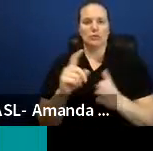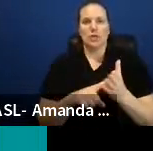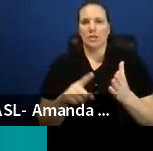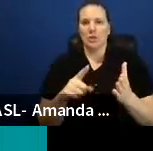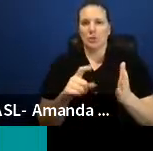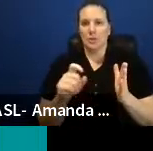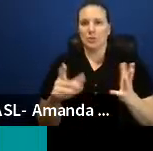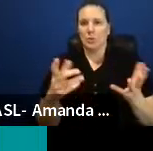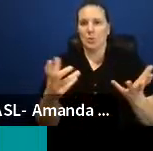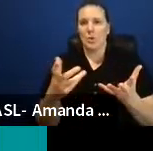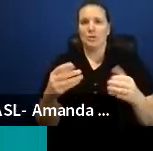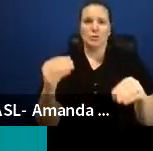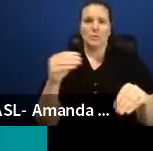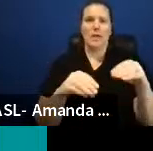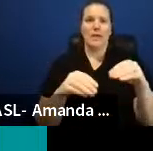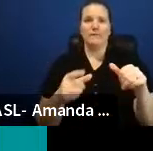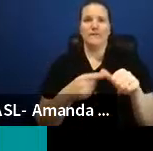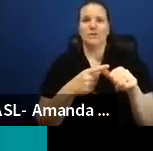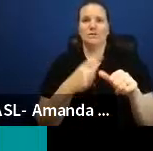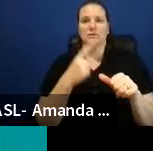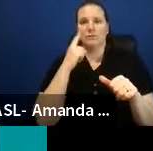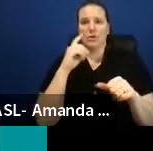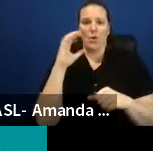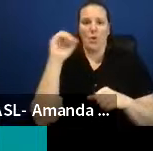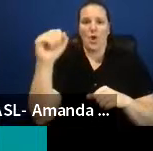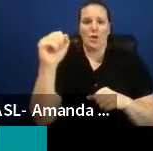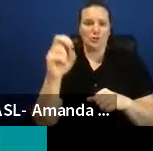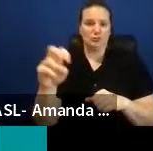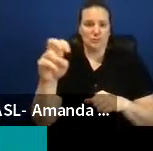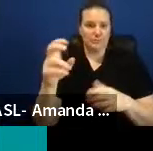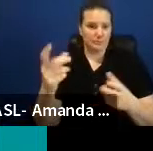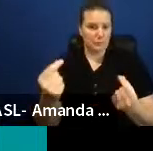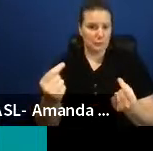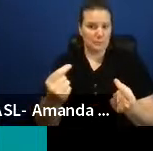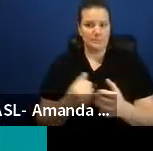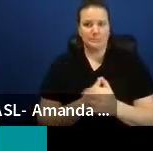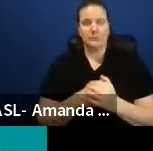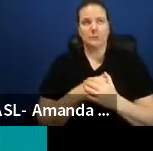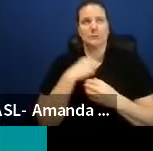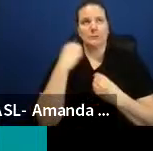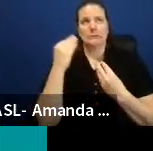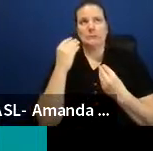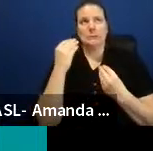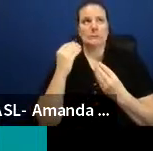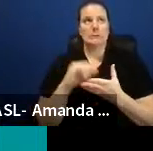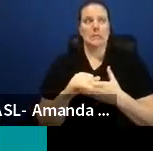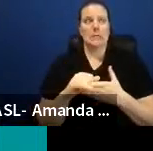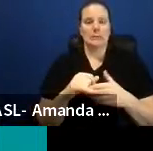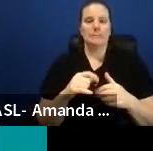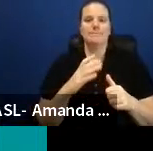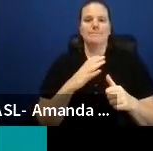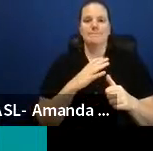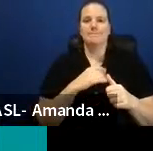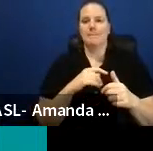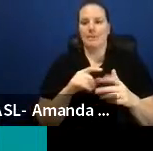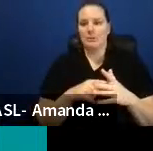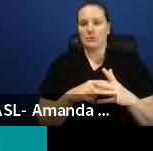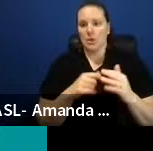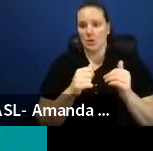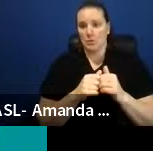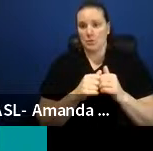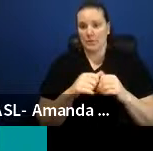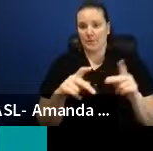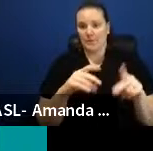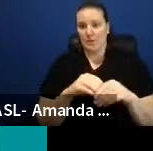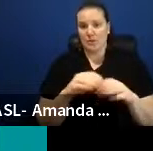you pack first when going on a trip? So I'll let folks percolate on that a bit. And Shannon, I'll turn it to you to get us started with folks in the room